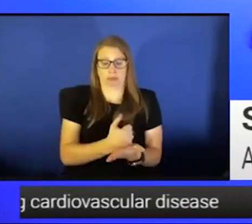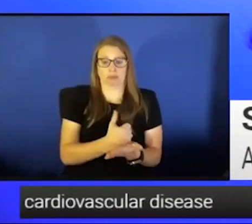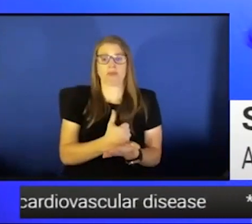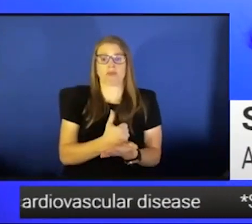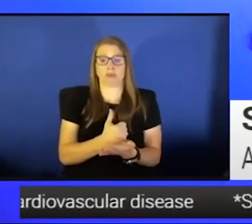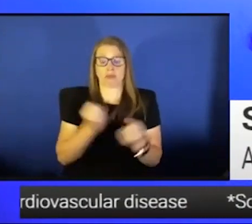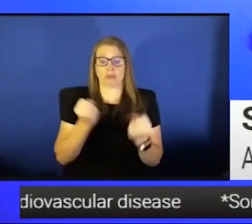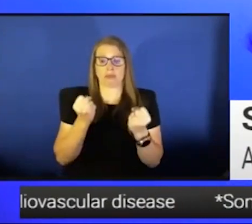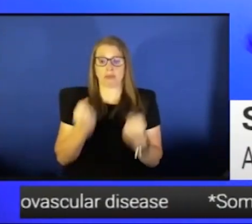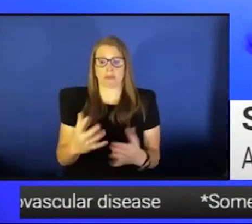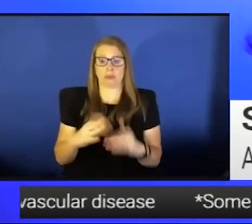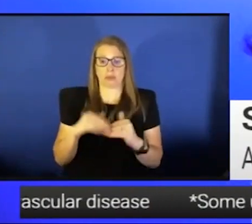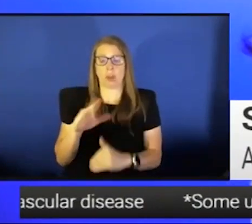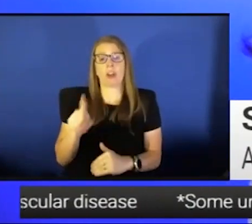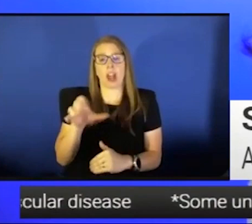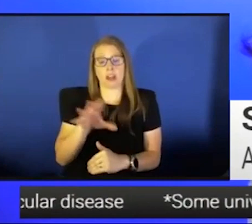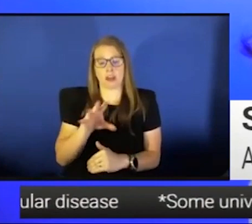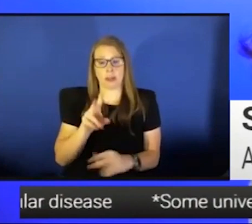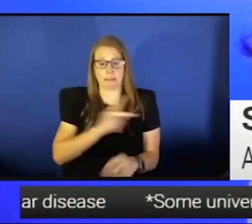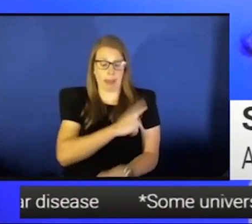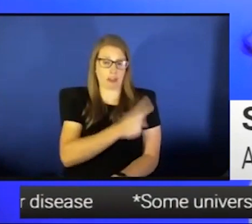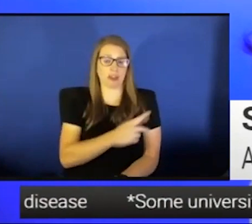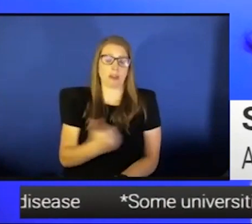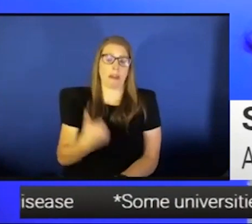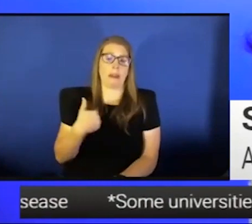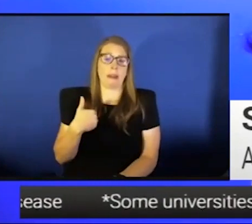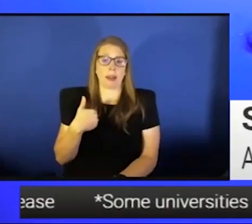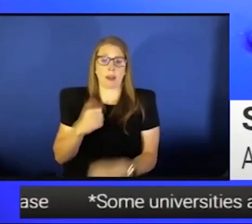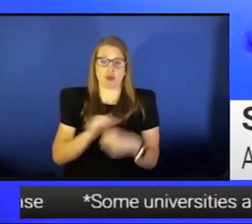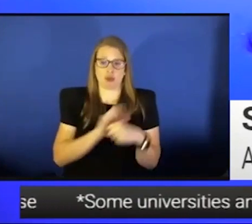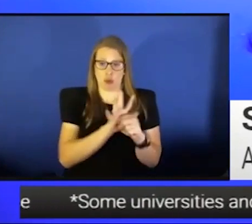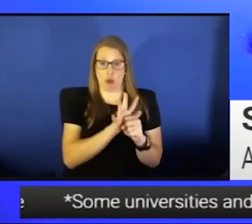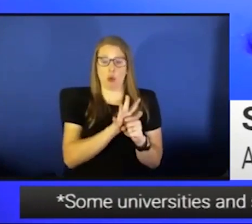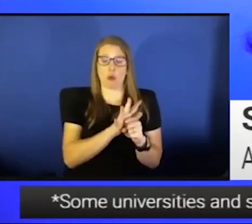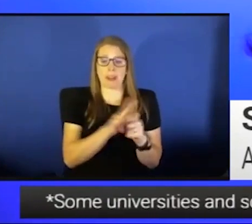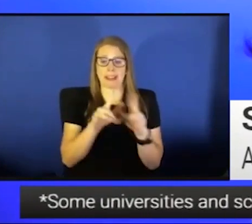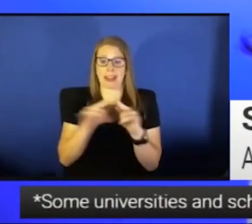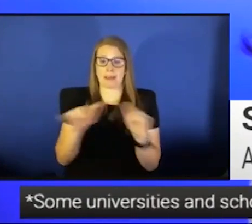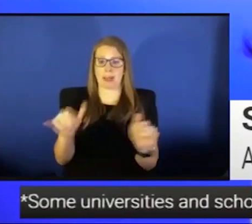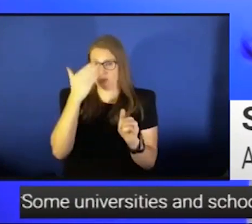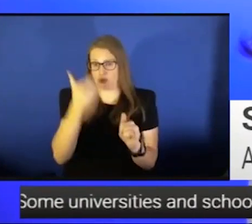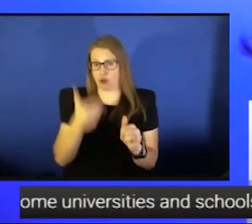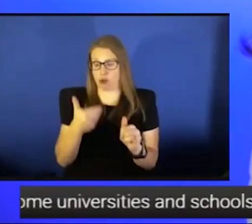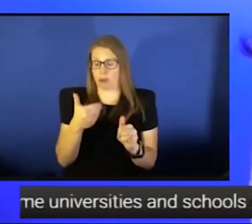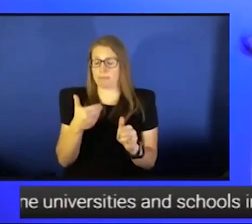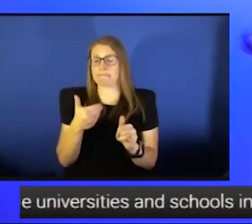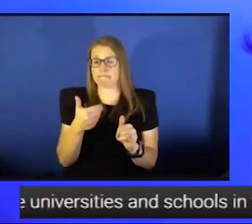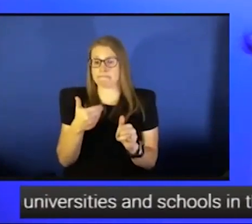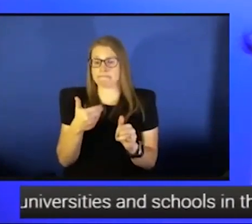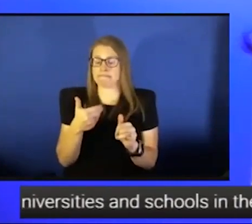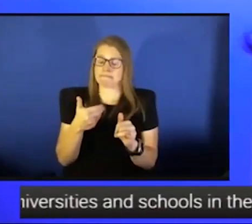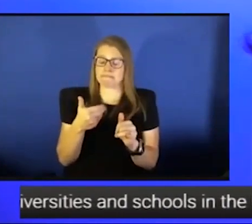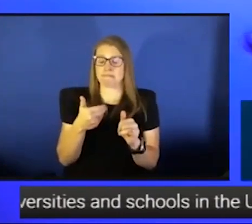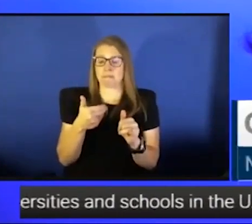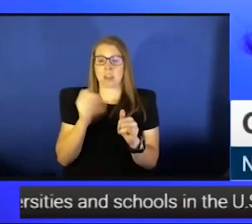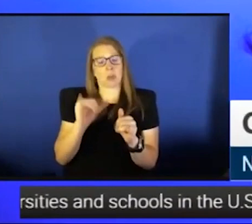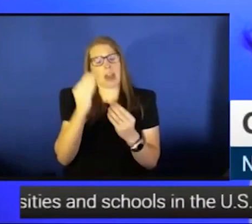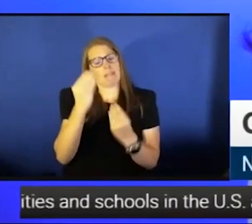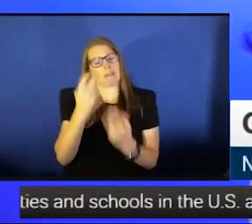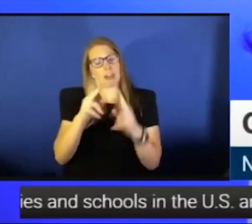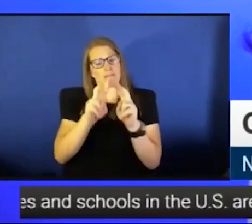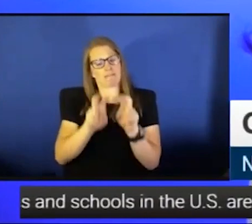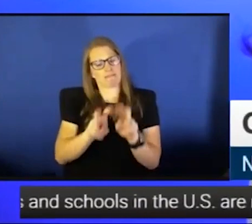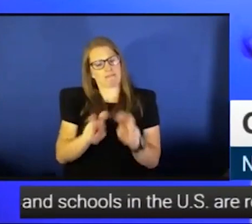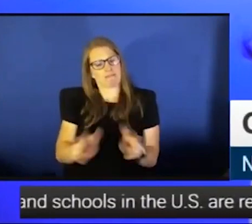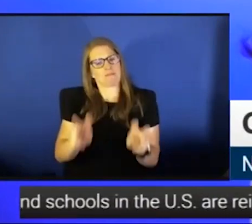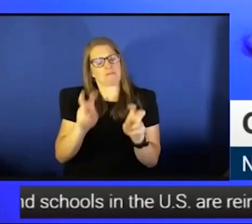over 100 patients who had COVID at the same time as stroke. And so we're still kind of analyzing that information to